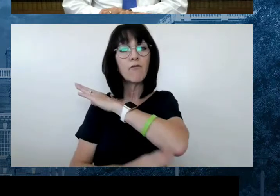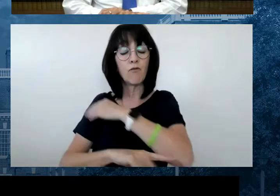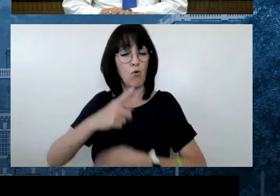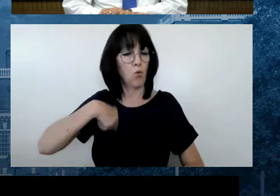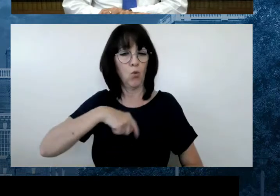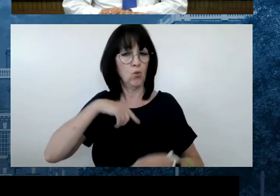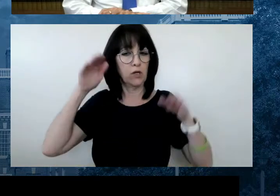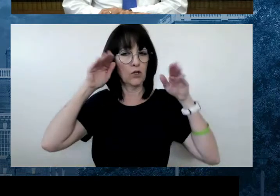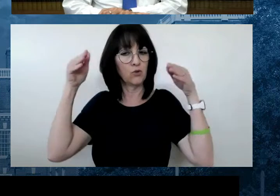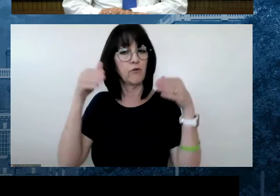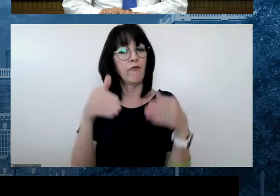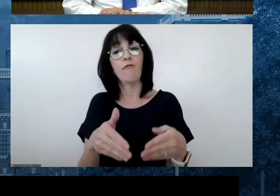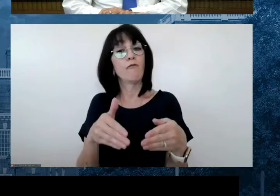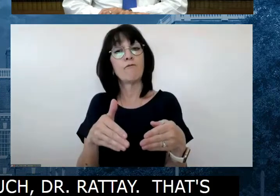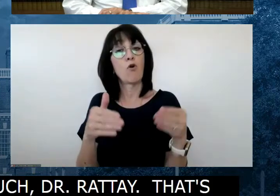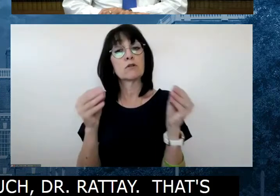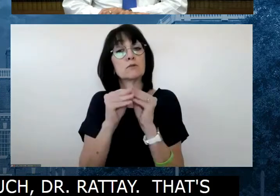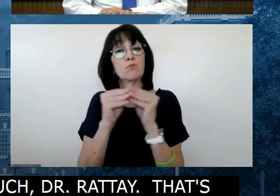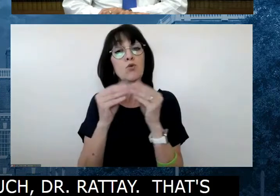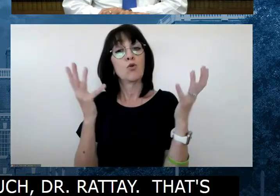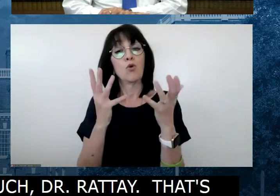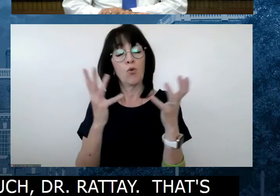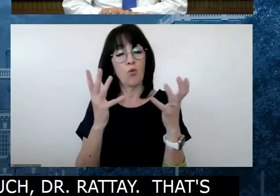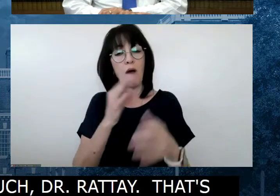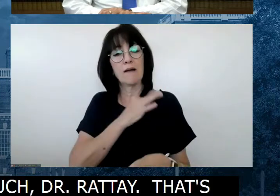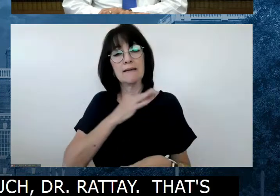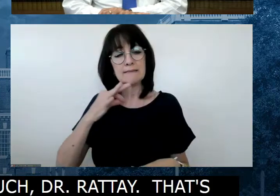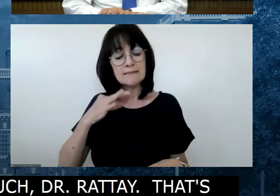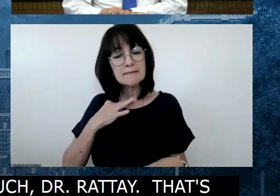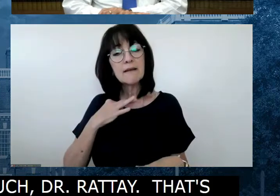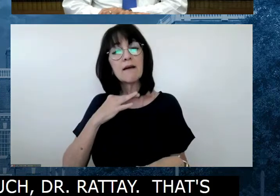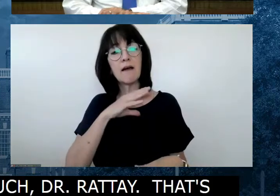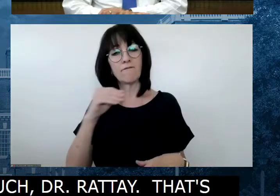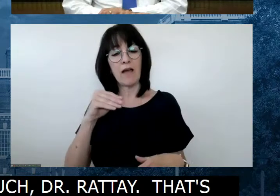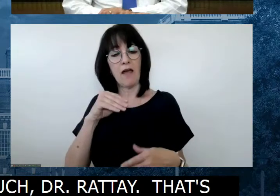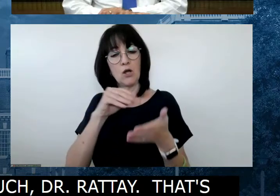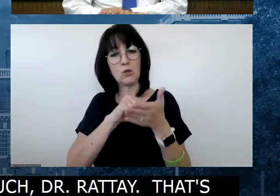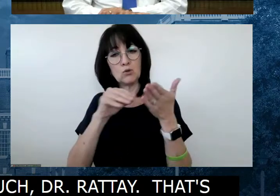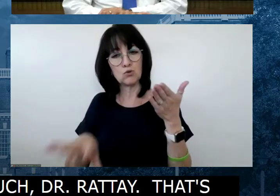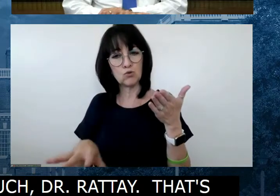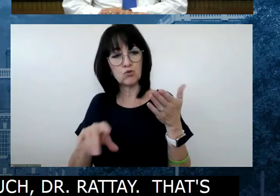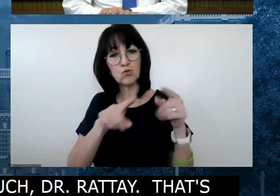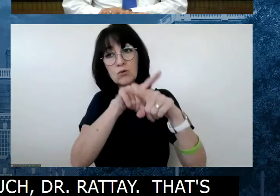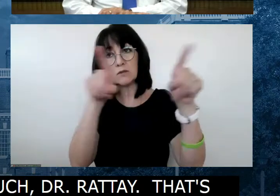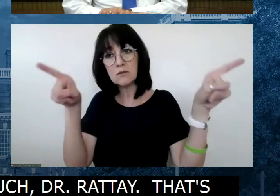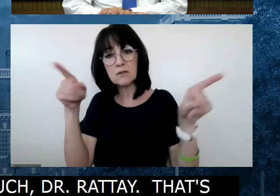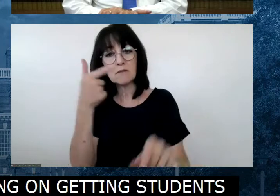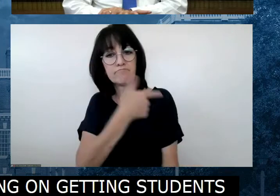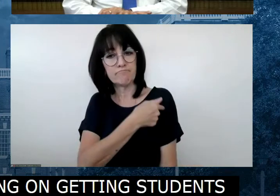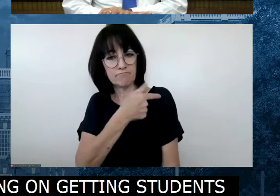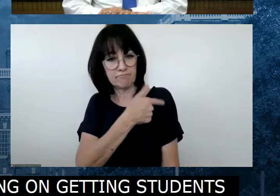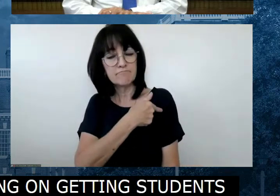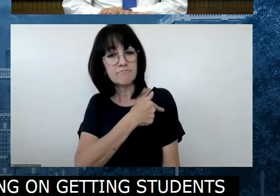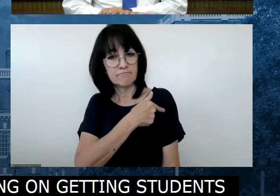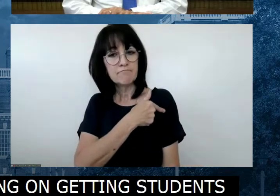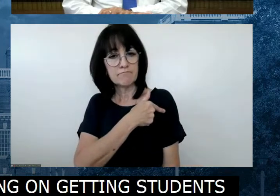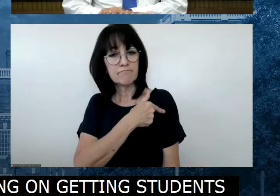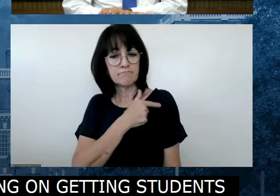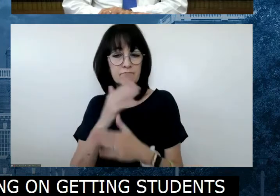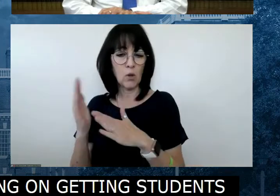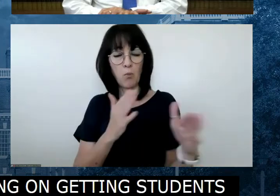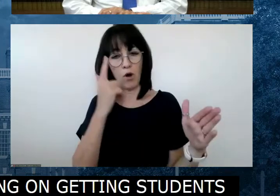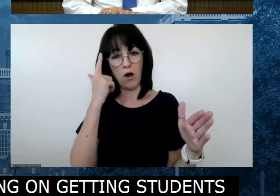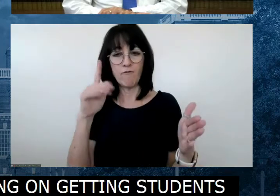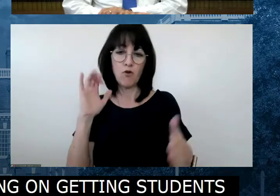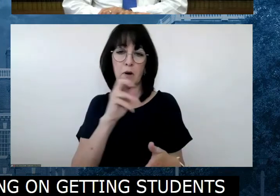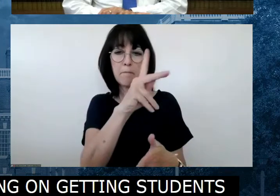getting students and staff in our schools vaccinated. The watchword will be get vaccinated. AJ